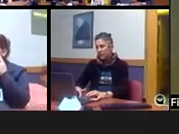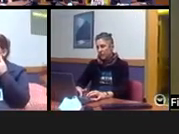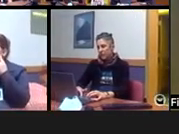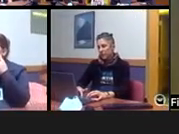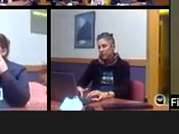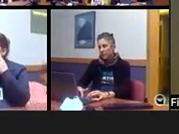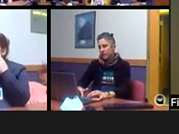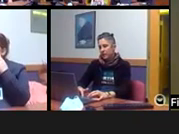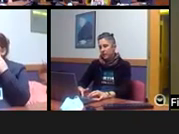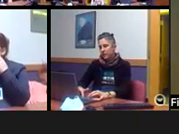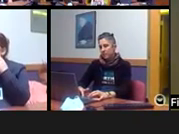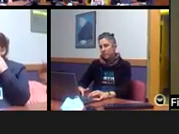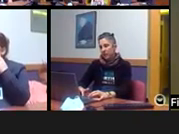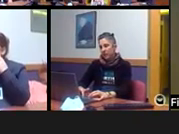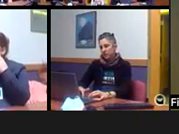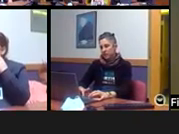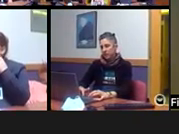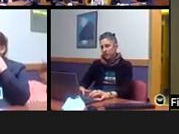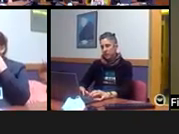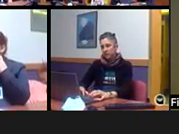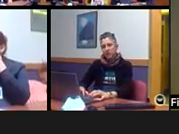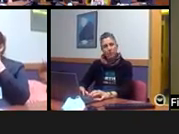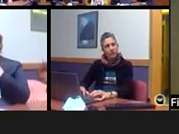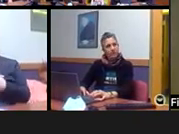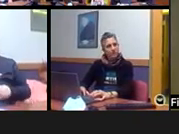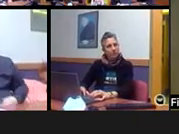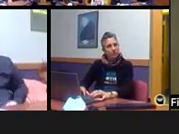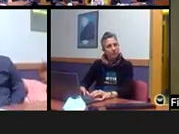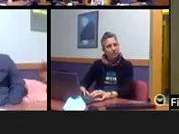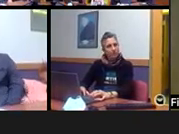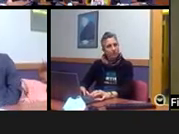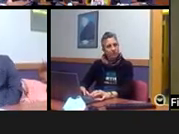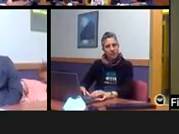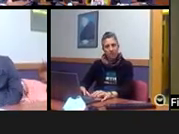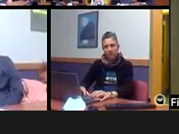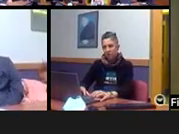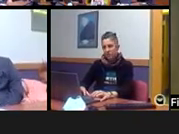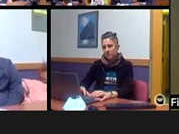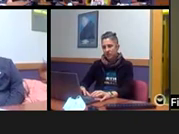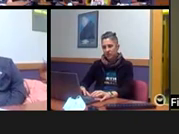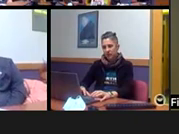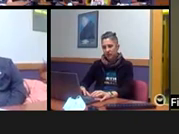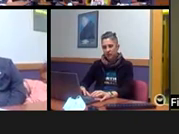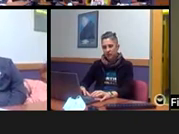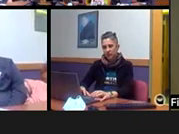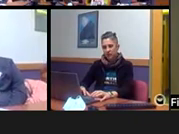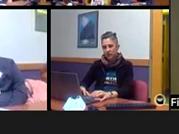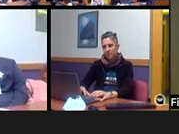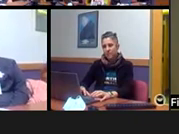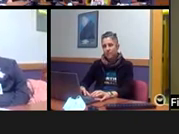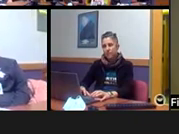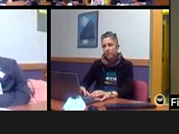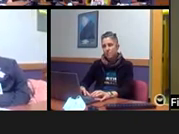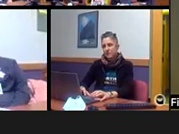Well, be thinking about there. I imagine that we could come up with different populations of patients that might be at higher risk for